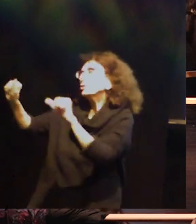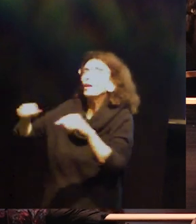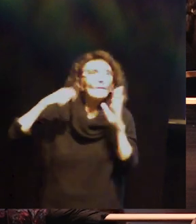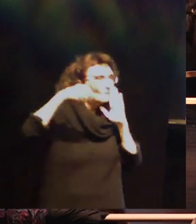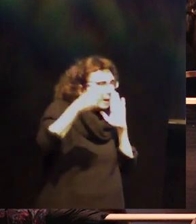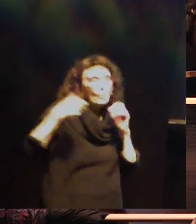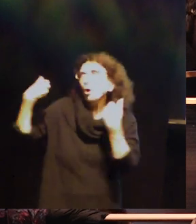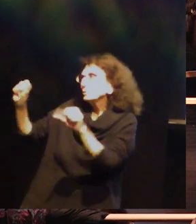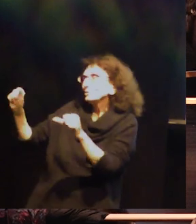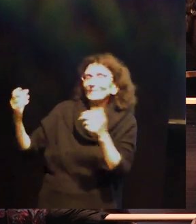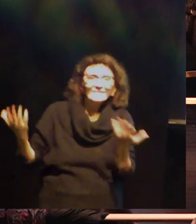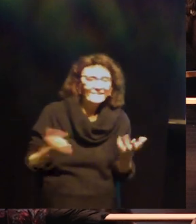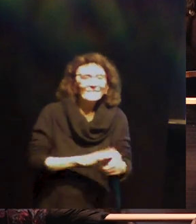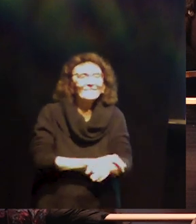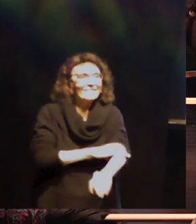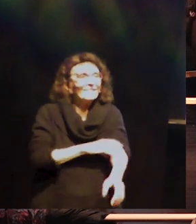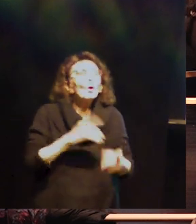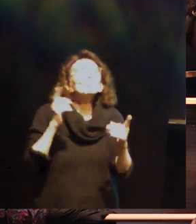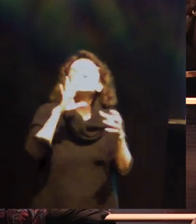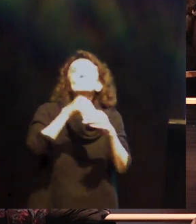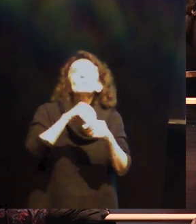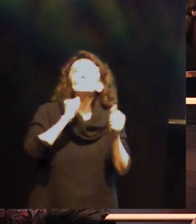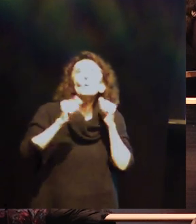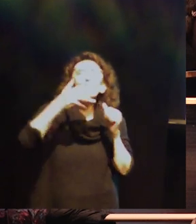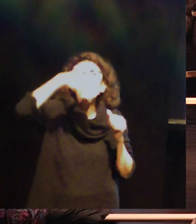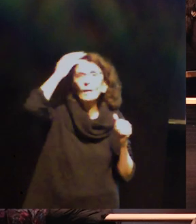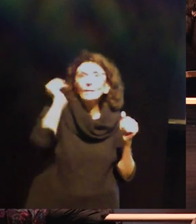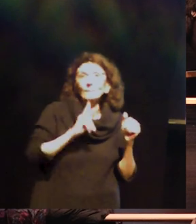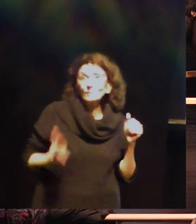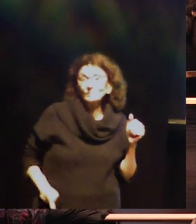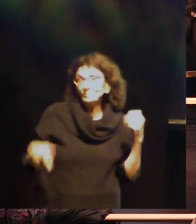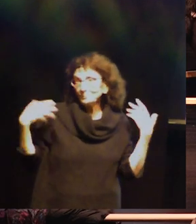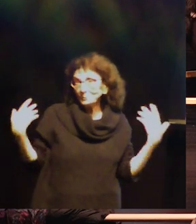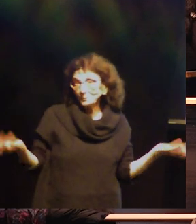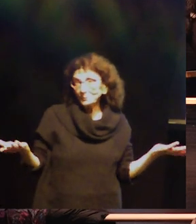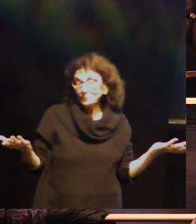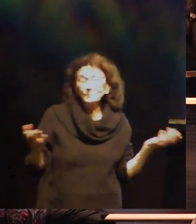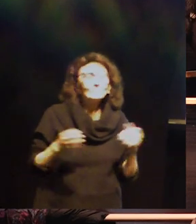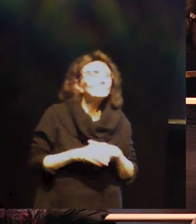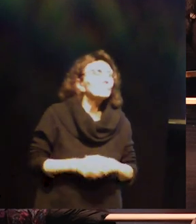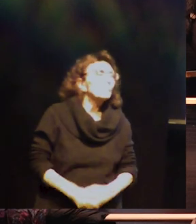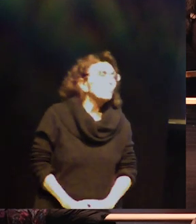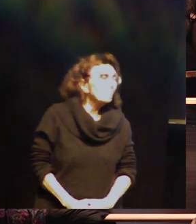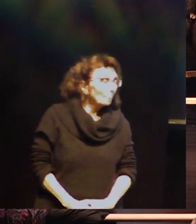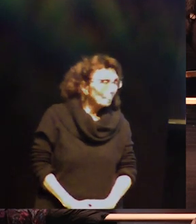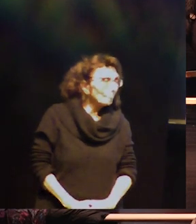It's amazing. What was the Broadway show she was in? Lion King. The Lion King. And Tina Turner. Goodness. Okay. Yeah, yeah. So. But yeah, her character, you know, in